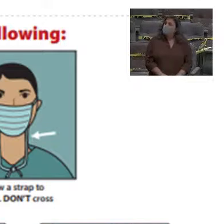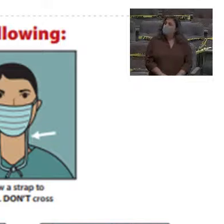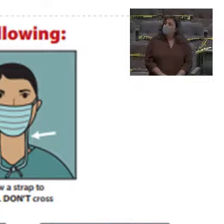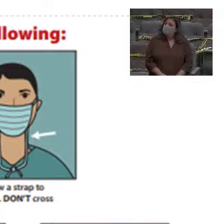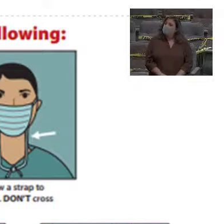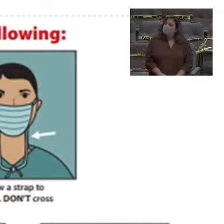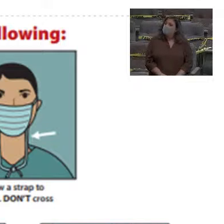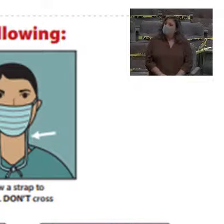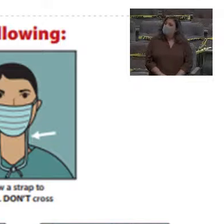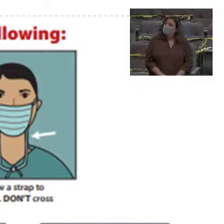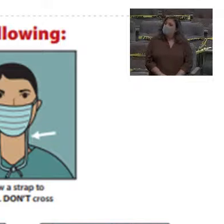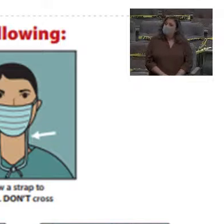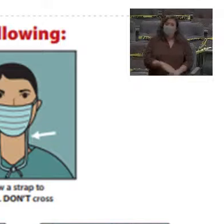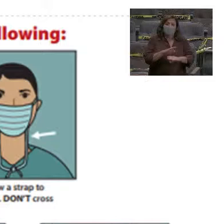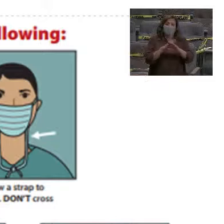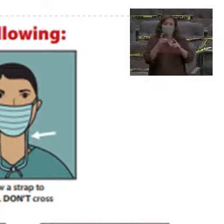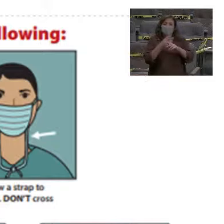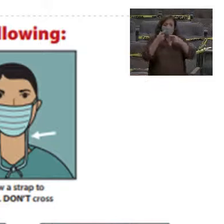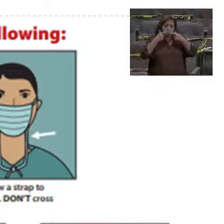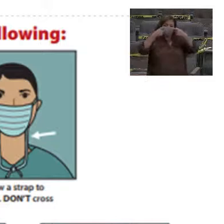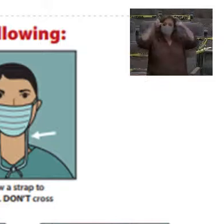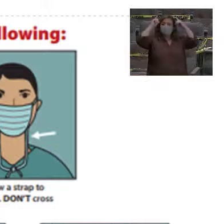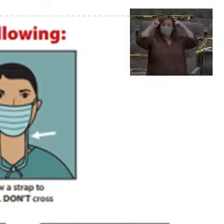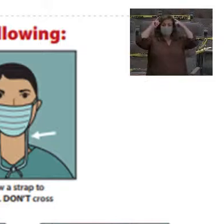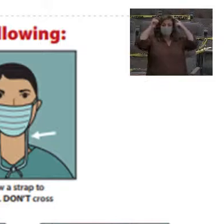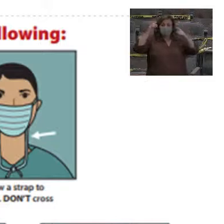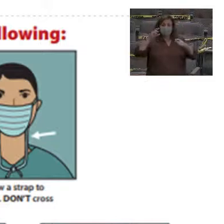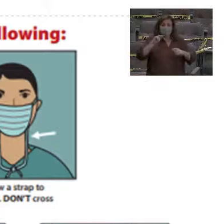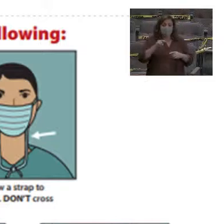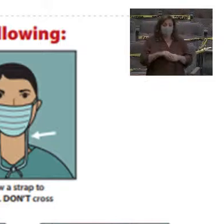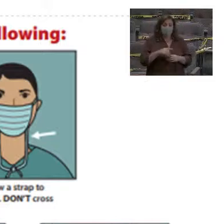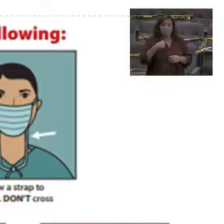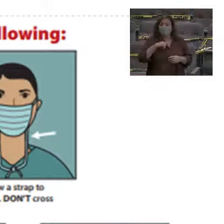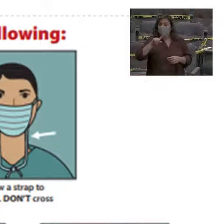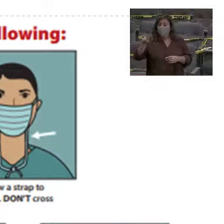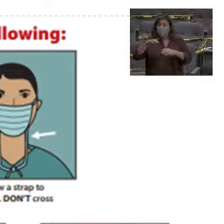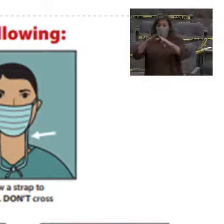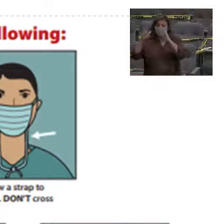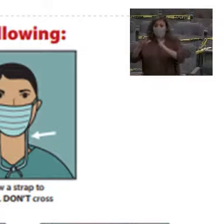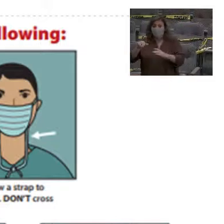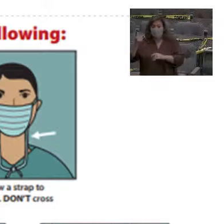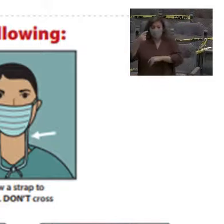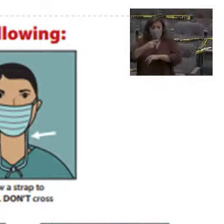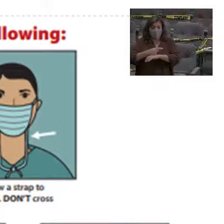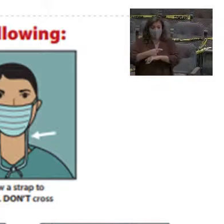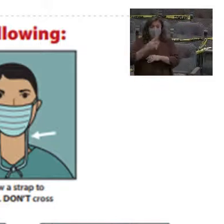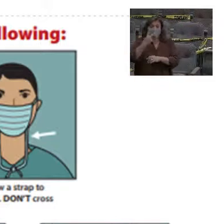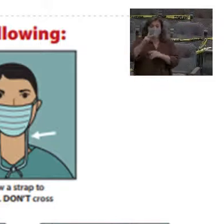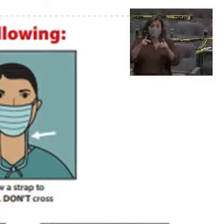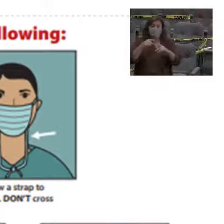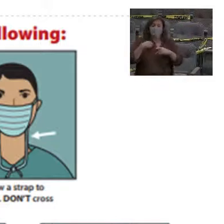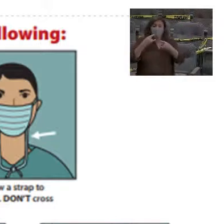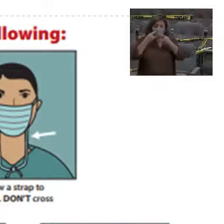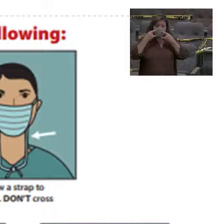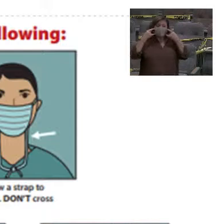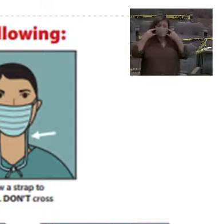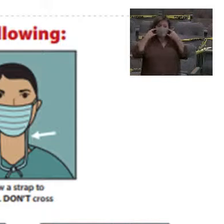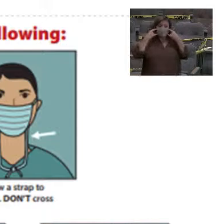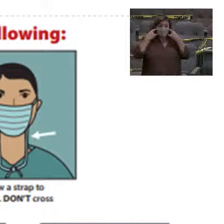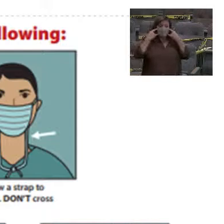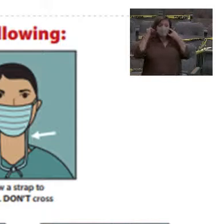Don't wear your face mask as a hat. We pulled up on a scene at a house the other day and 2 people had masks on